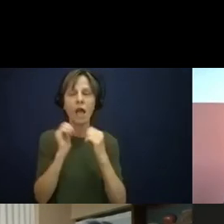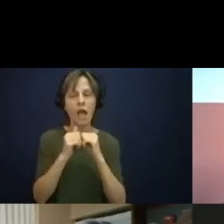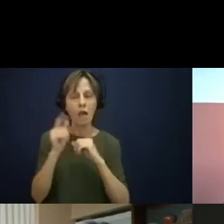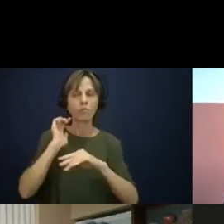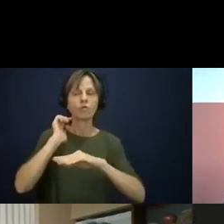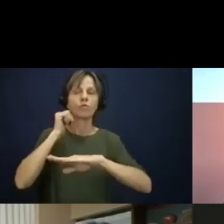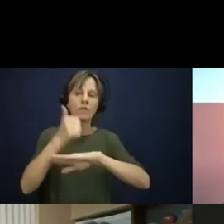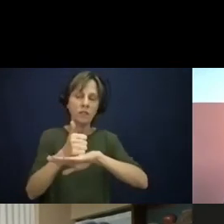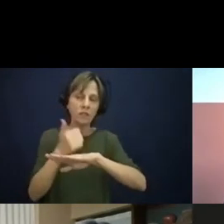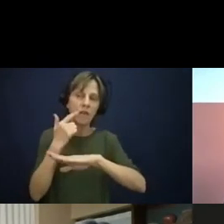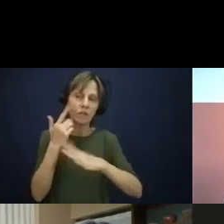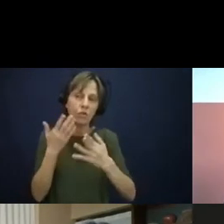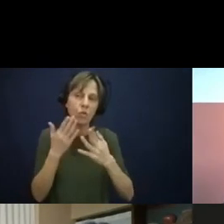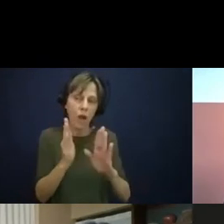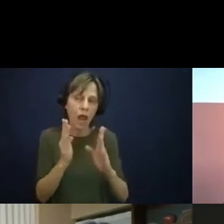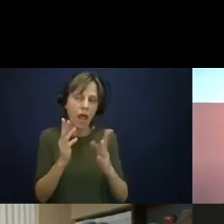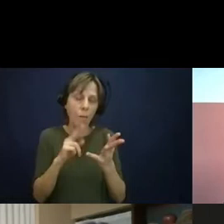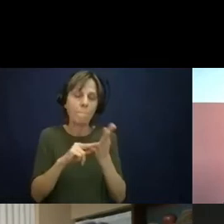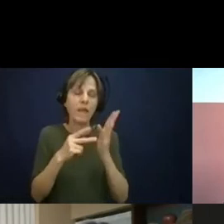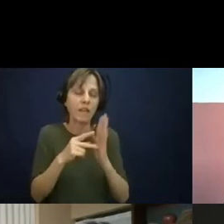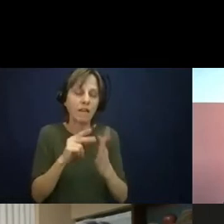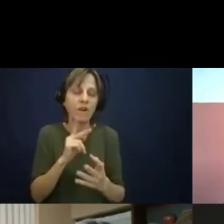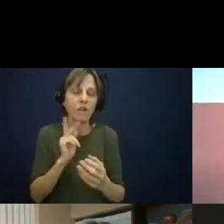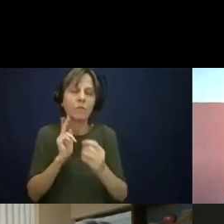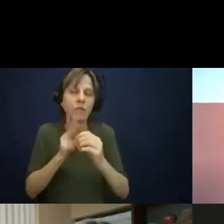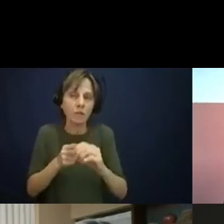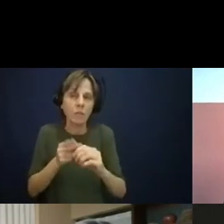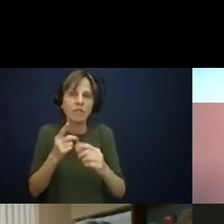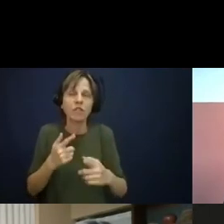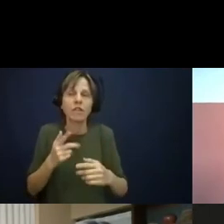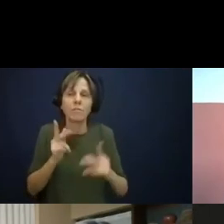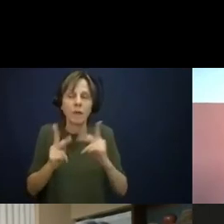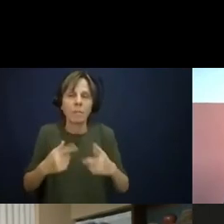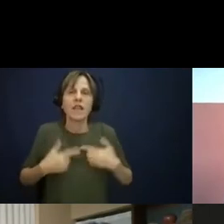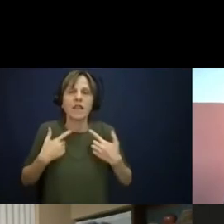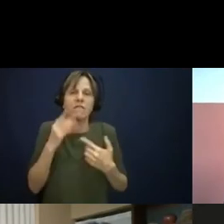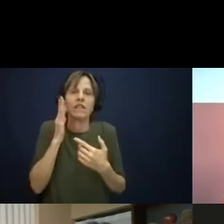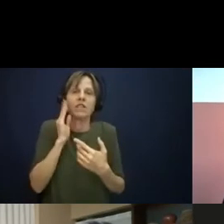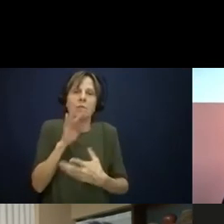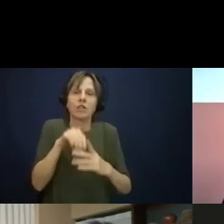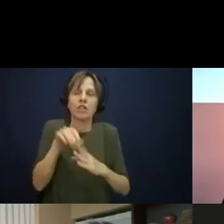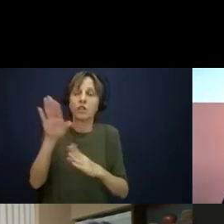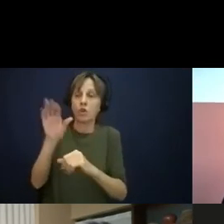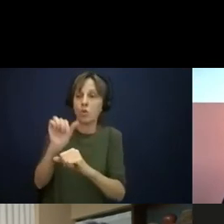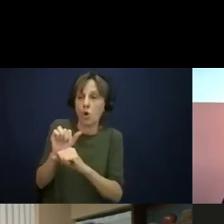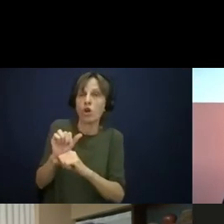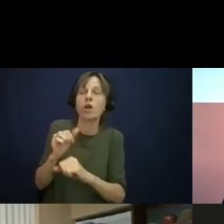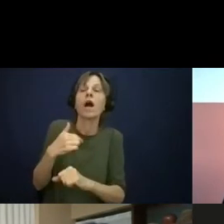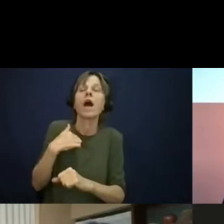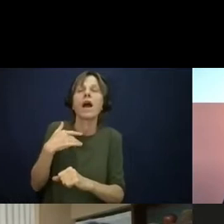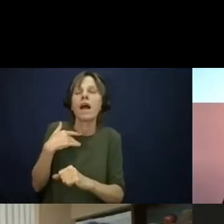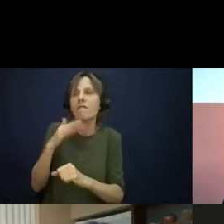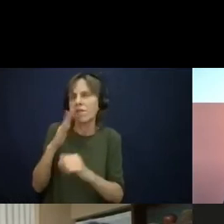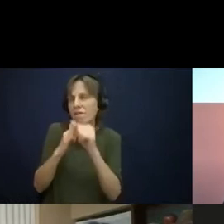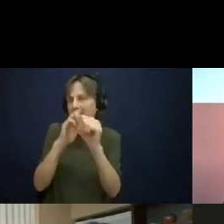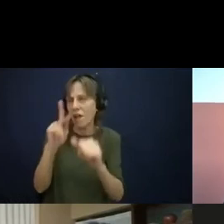participation for people with lived experience in some of your work. And I think I want to follow up with a follow-up question there. And you touched on this a little bit,